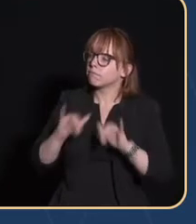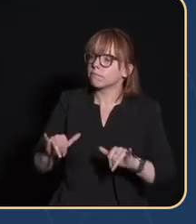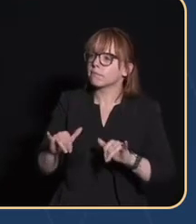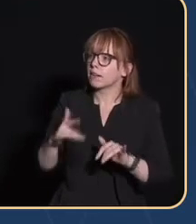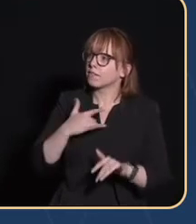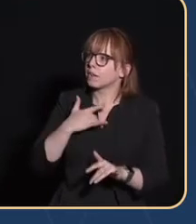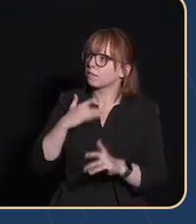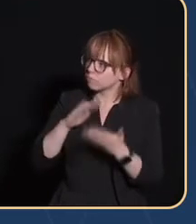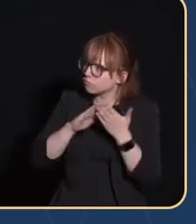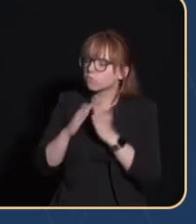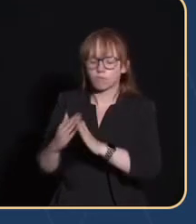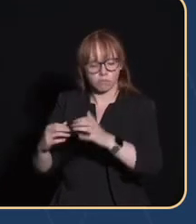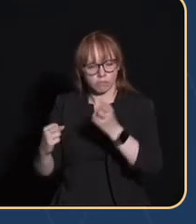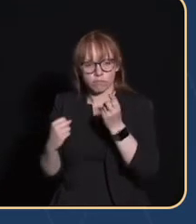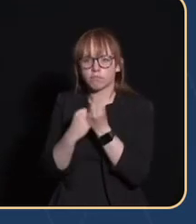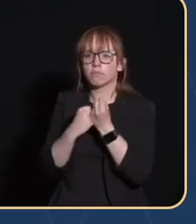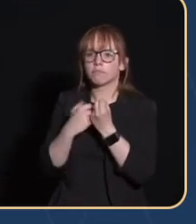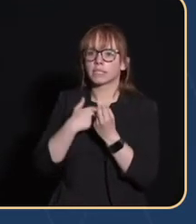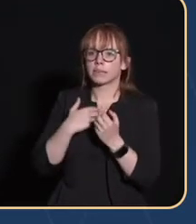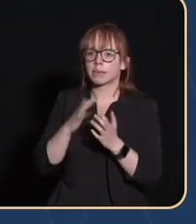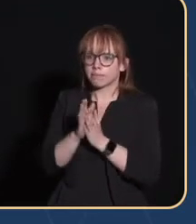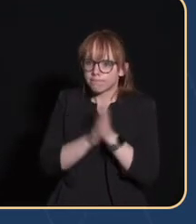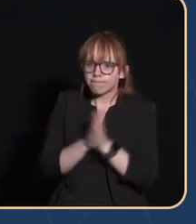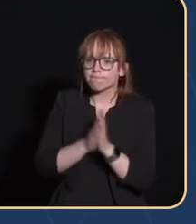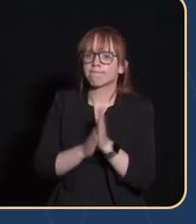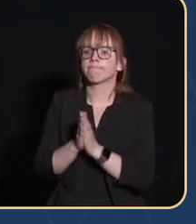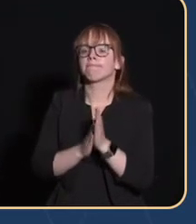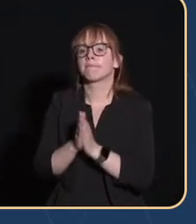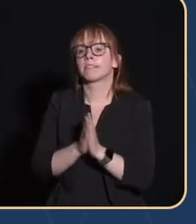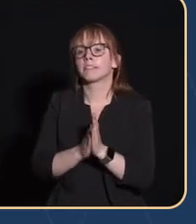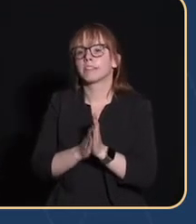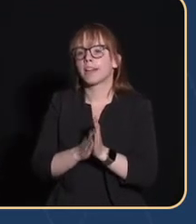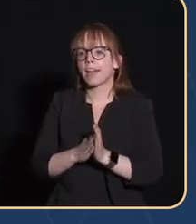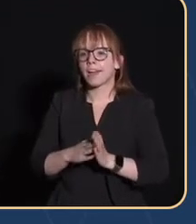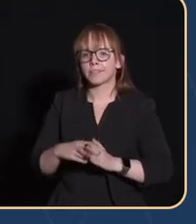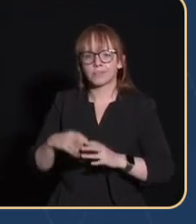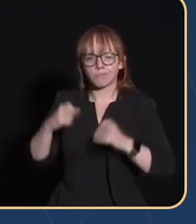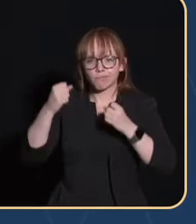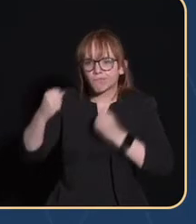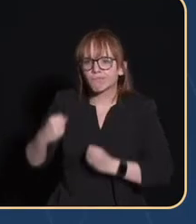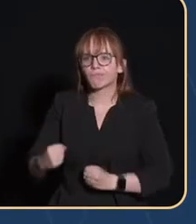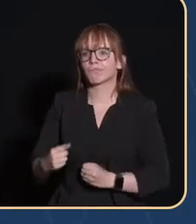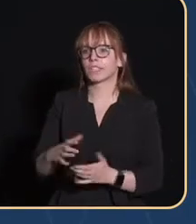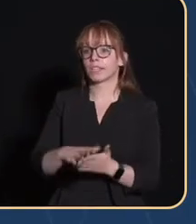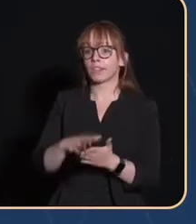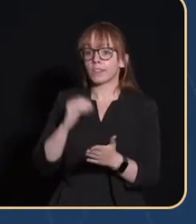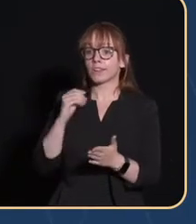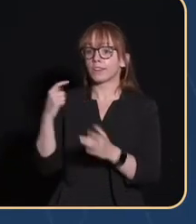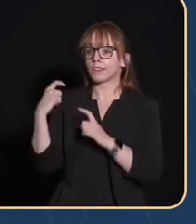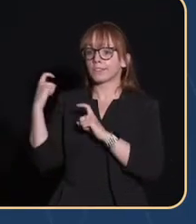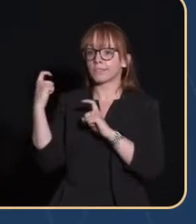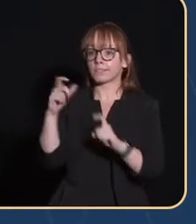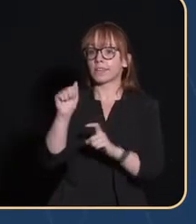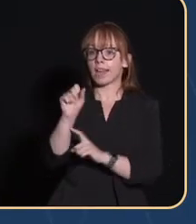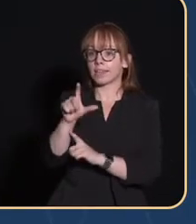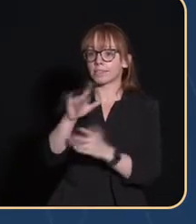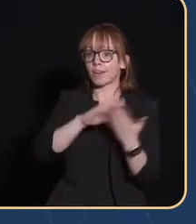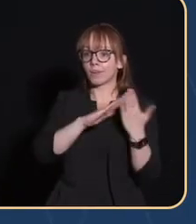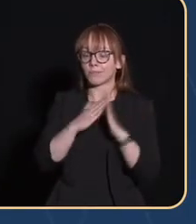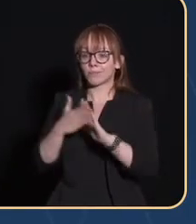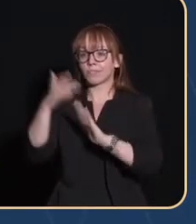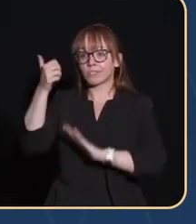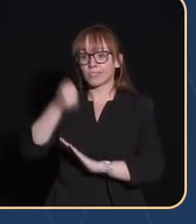that my motivation and determinations are as strong as ever. When I learned that I was awarded the ASL